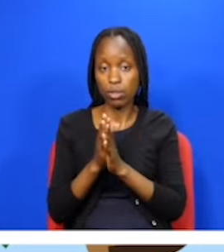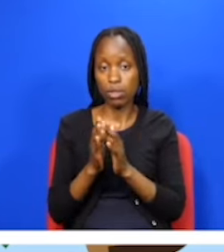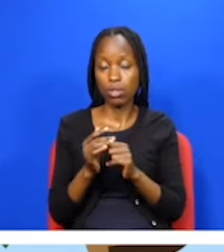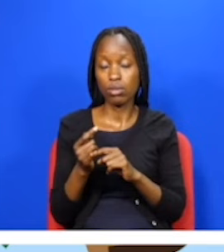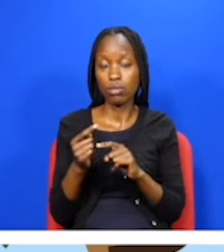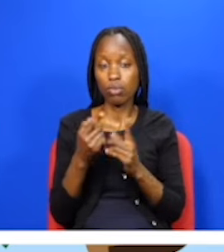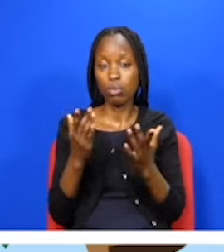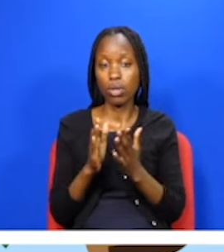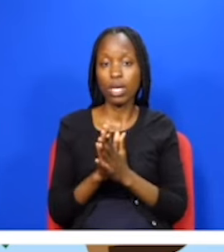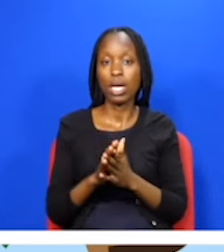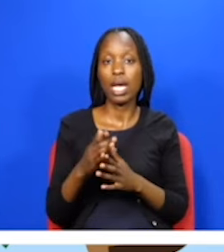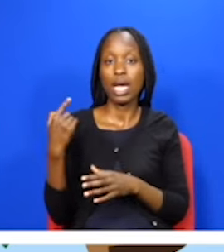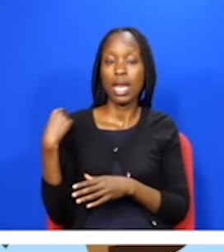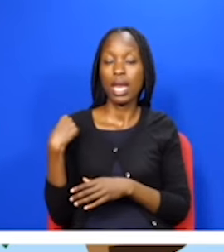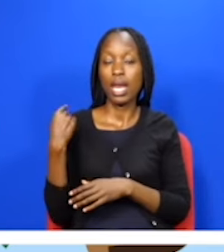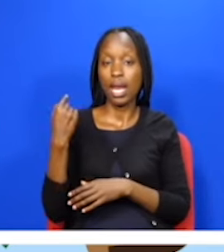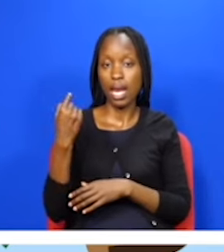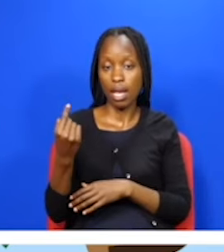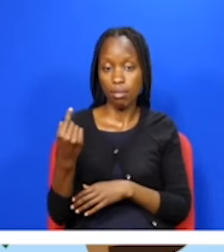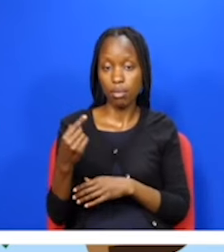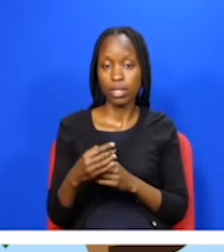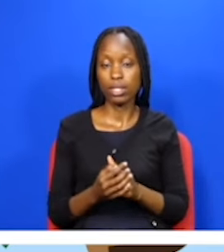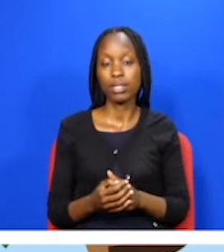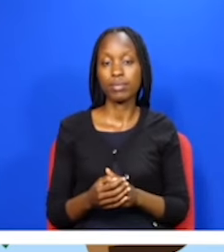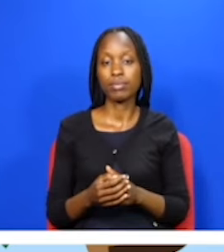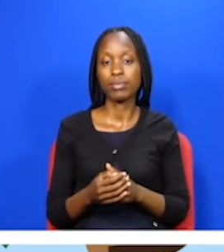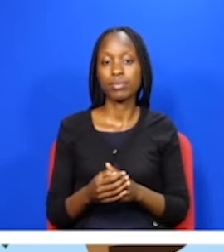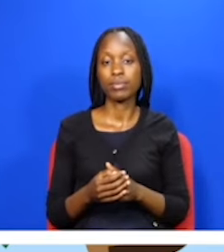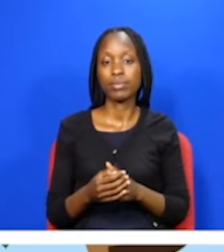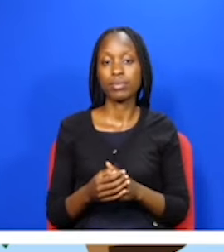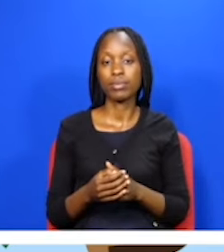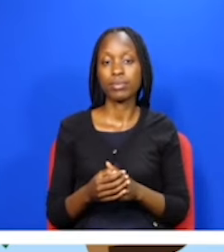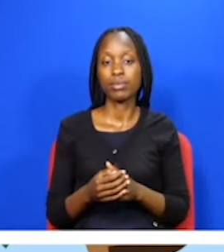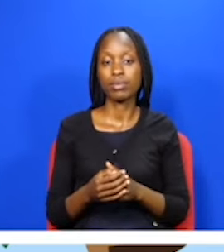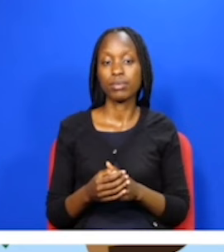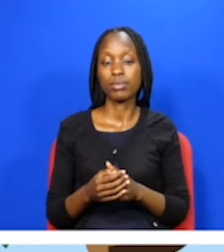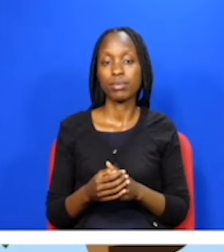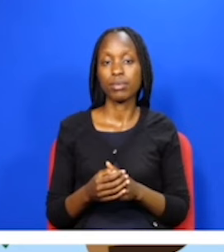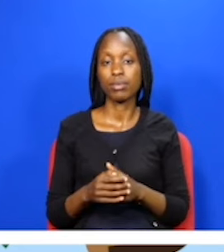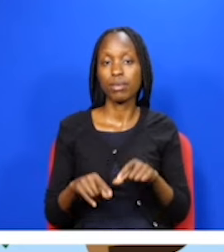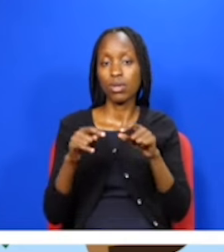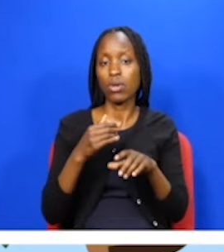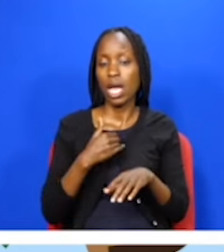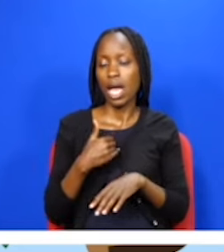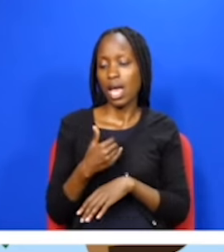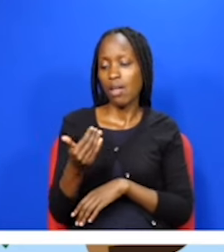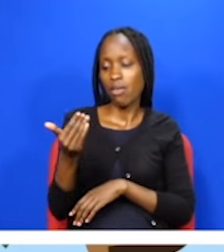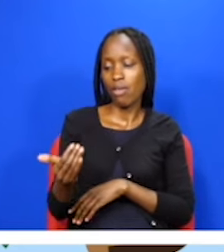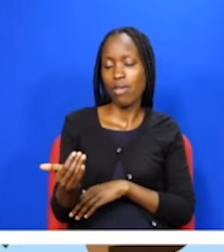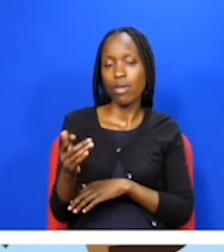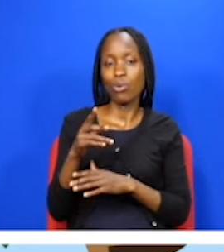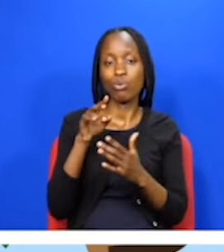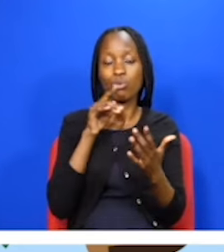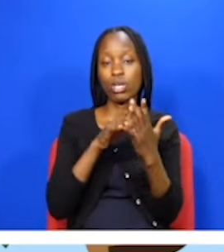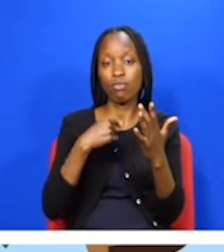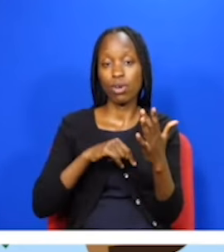of Numbers, and we have a new teacher, a young person who is going to be reading for